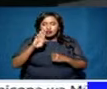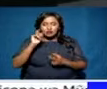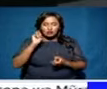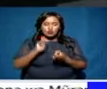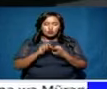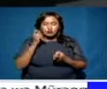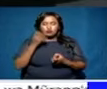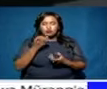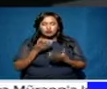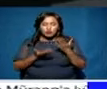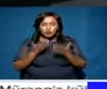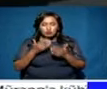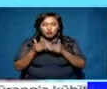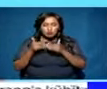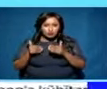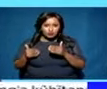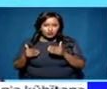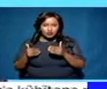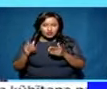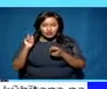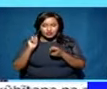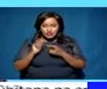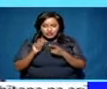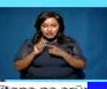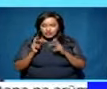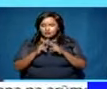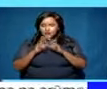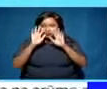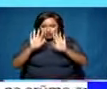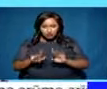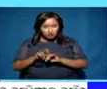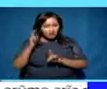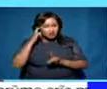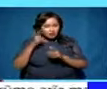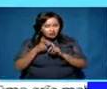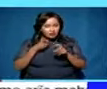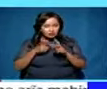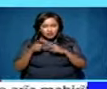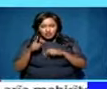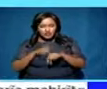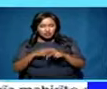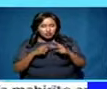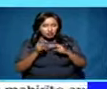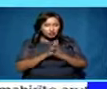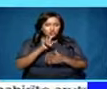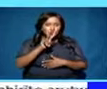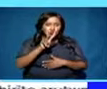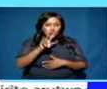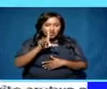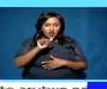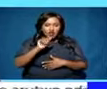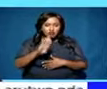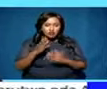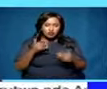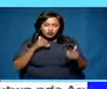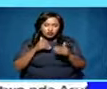hau kabere ria kurari na igiri tu. Testing becomes important, and I think from the beginning when we started with our 2 labs, now to almost more